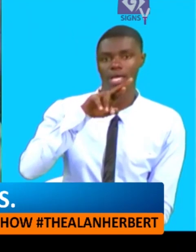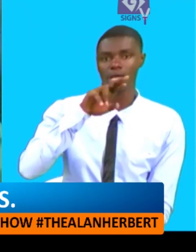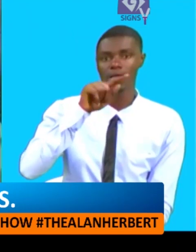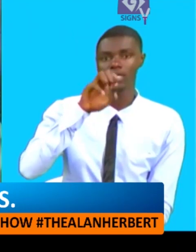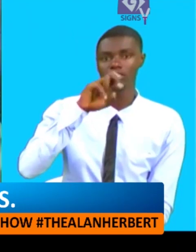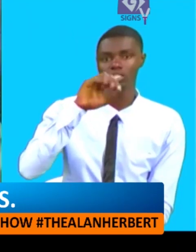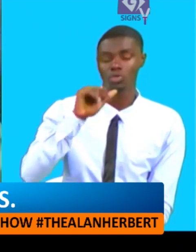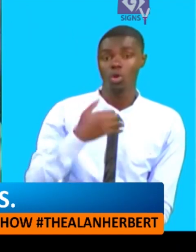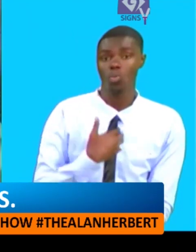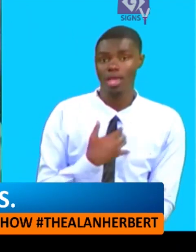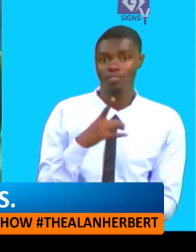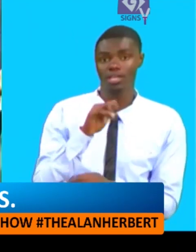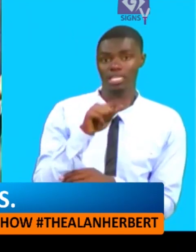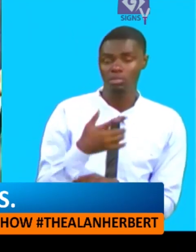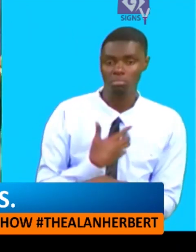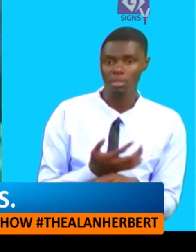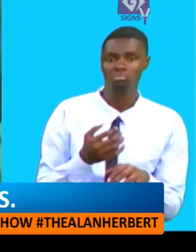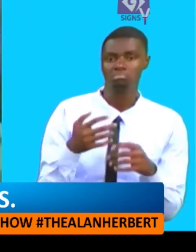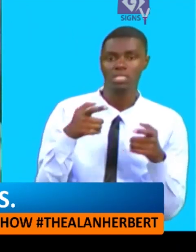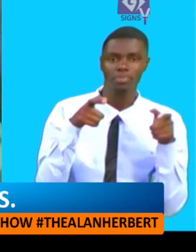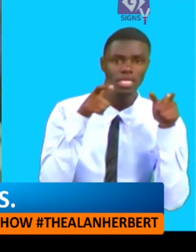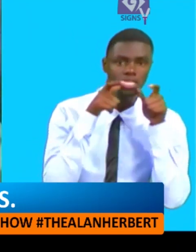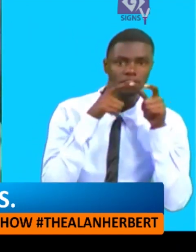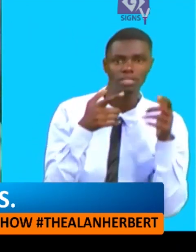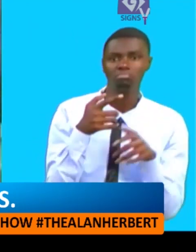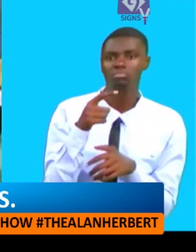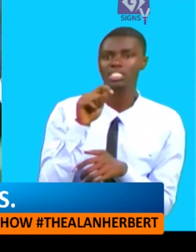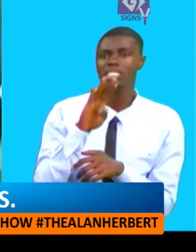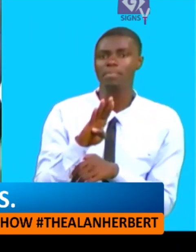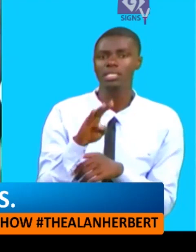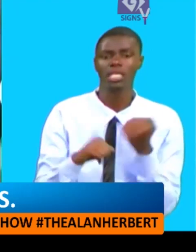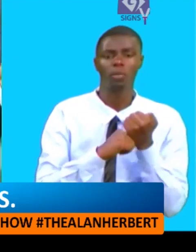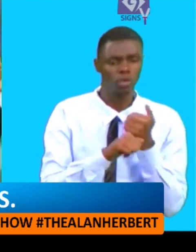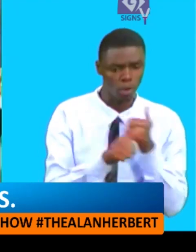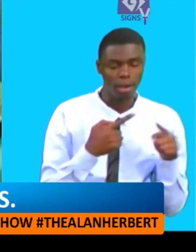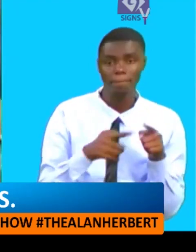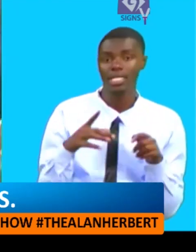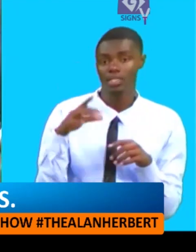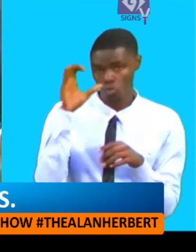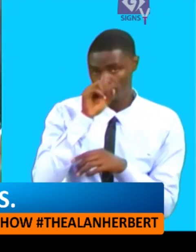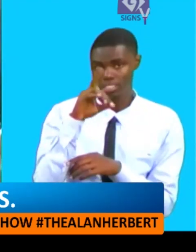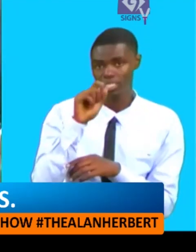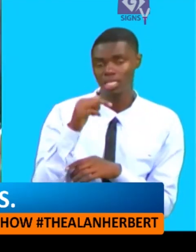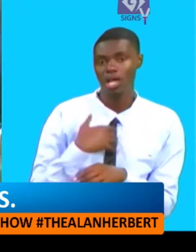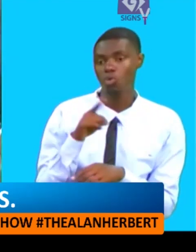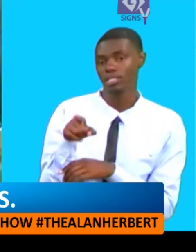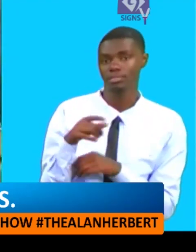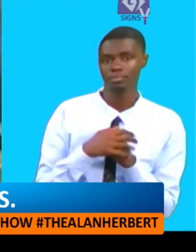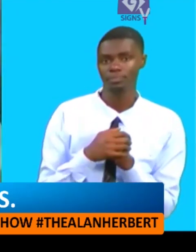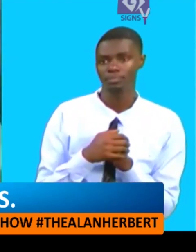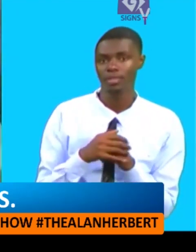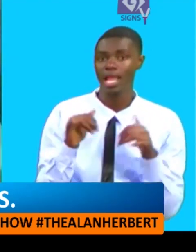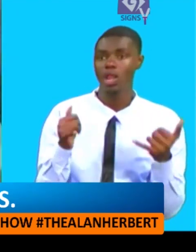for the communicable HIV, TB, and they're well supported, but we have missed data on this. And you know right now